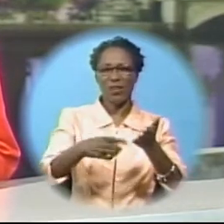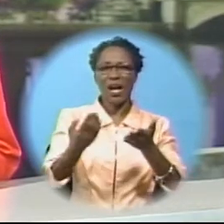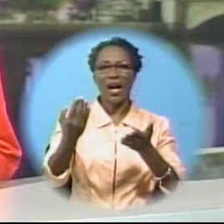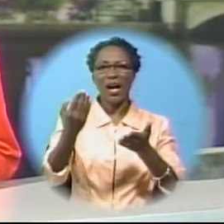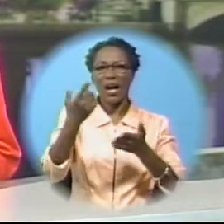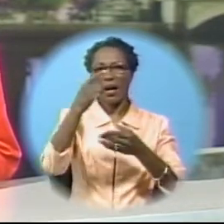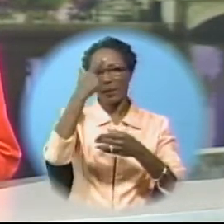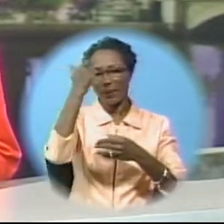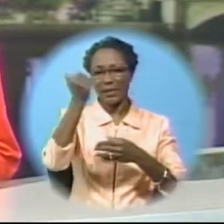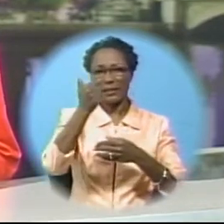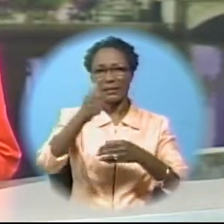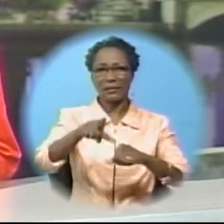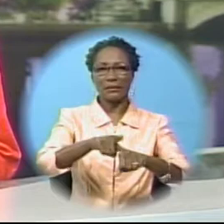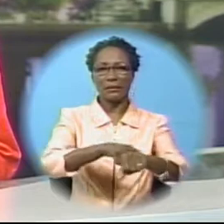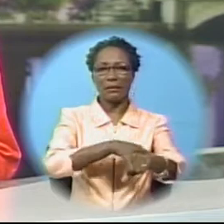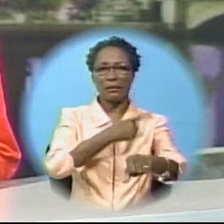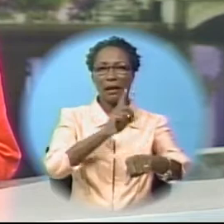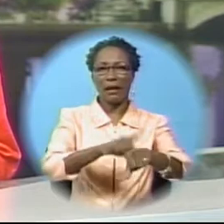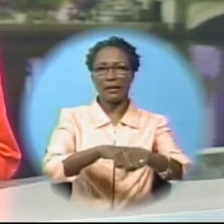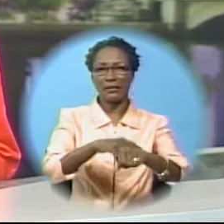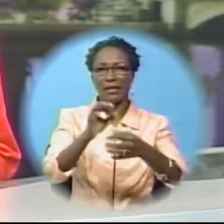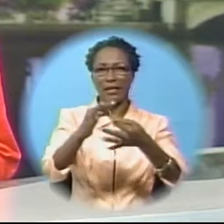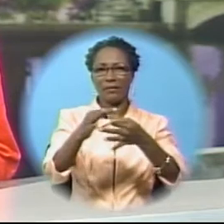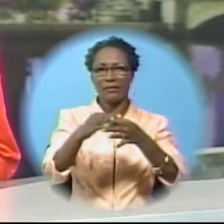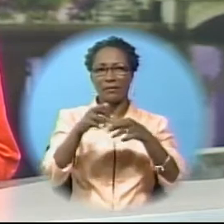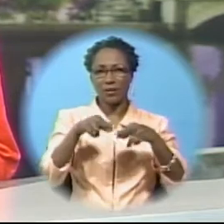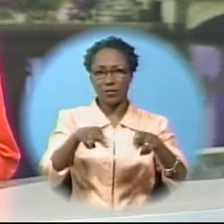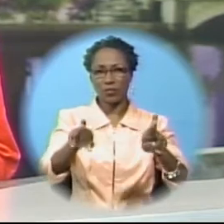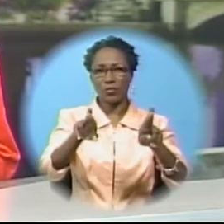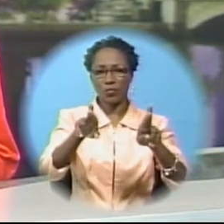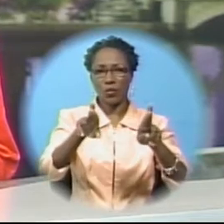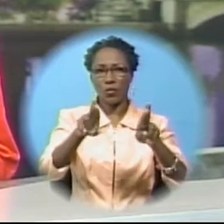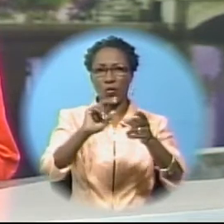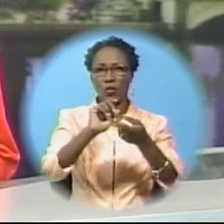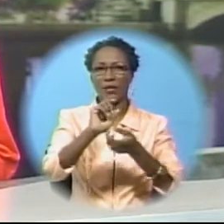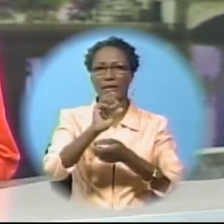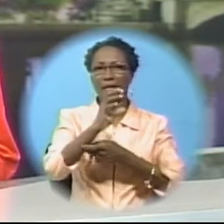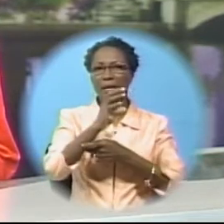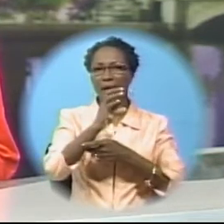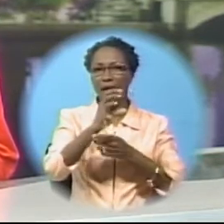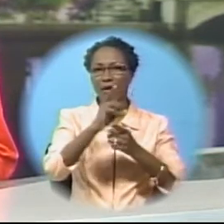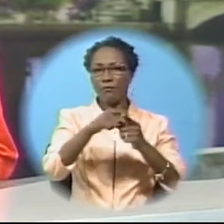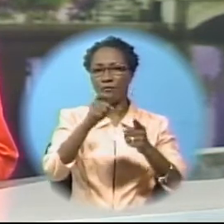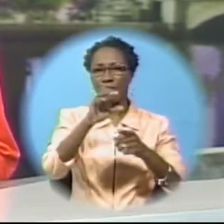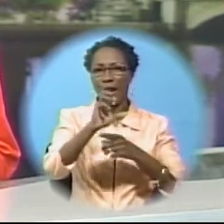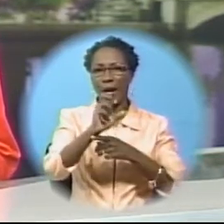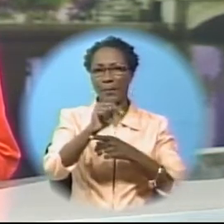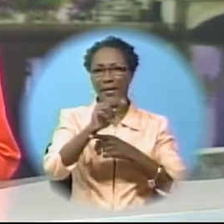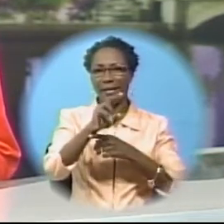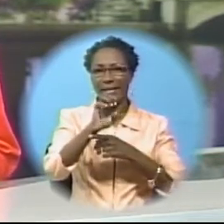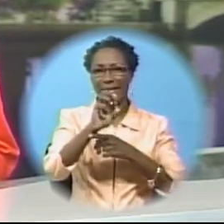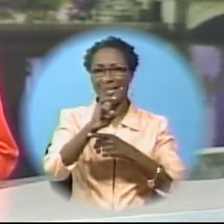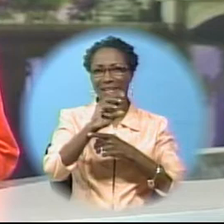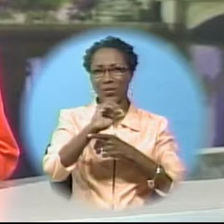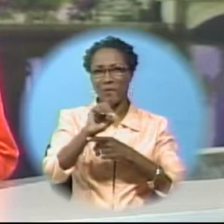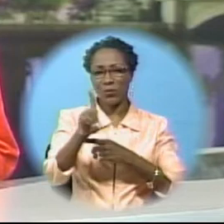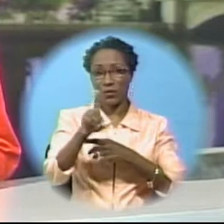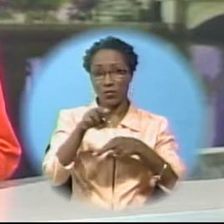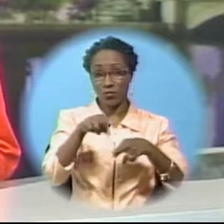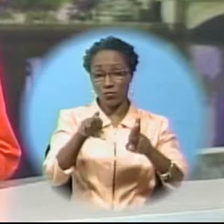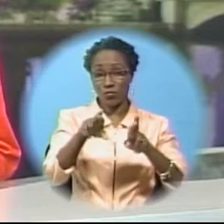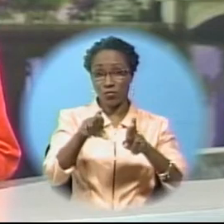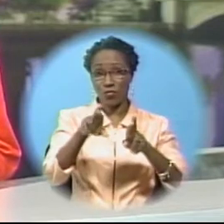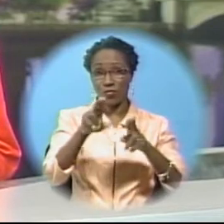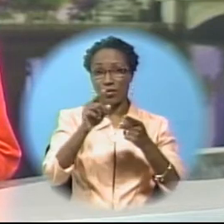fixed. Pointing to government's intention to carry out road repairs from Canewood Road to Lower Estate, which is not a residential area,